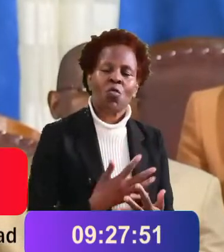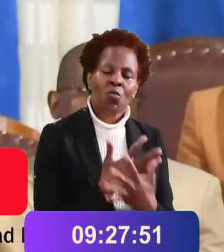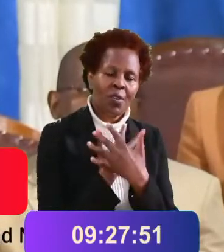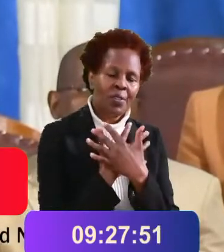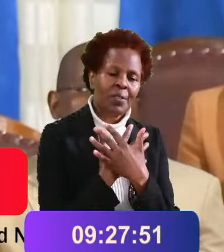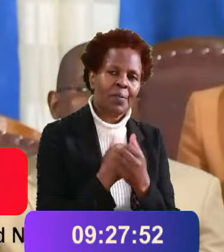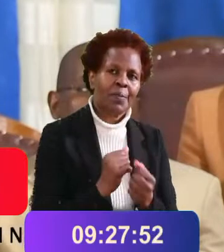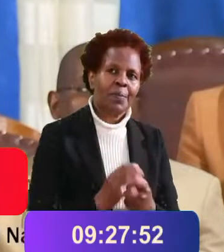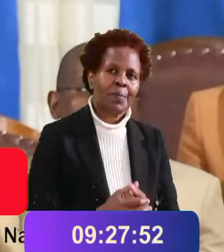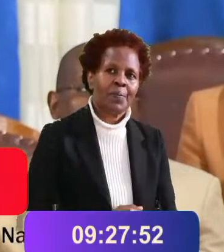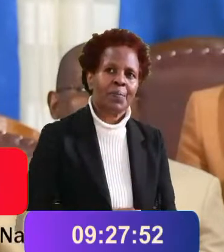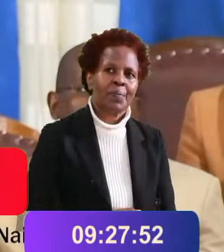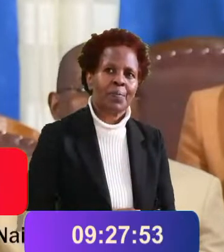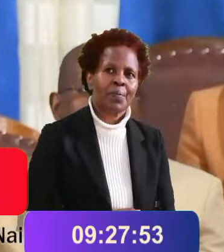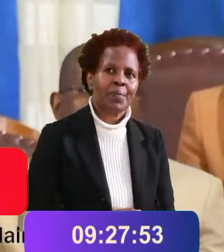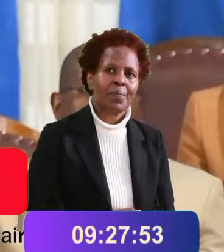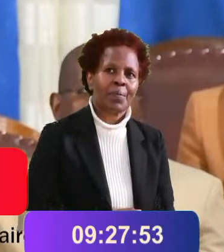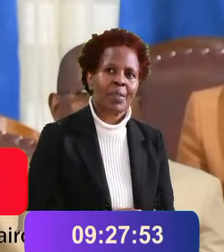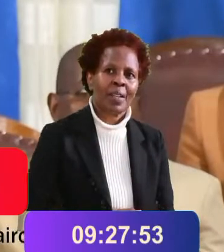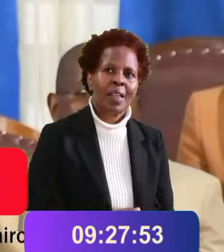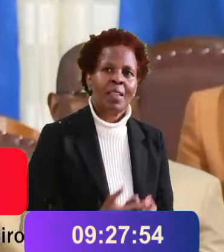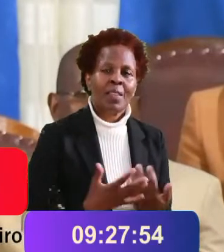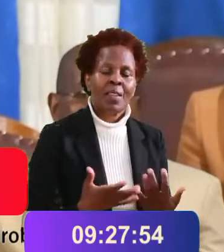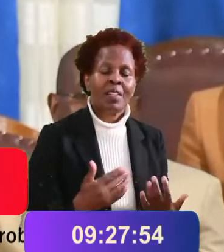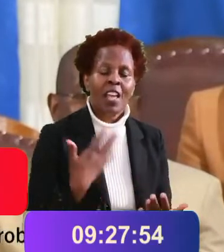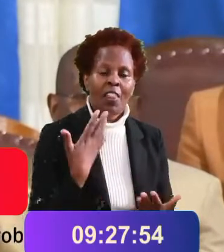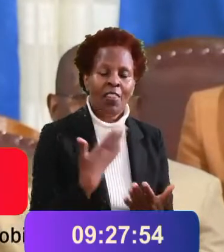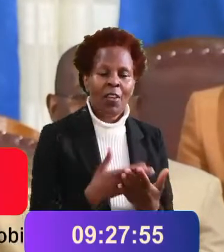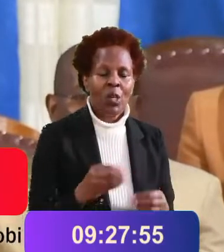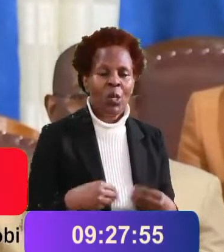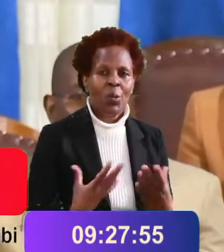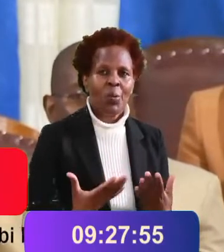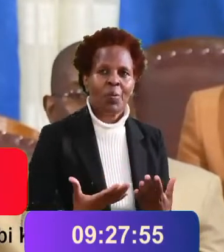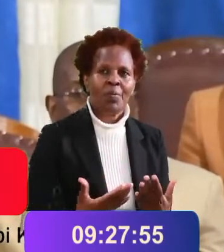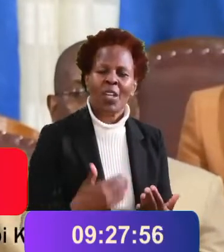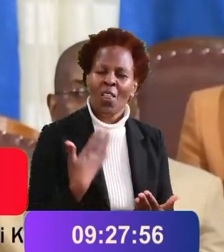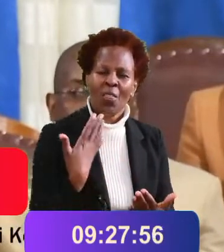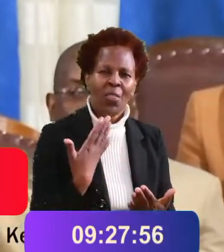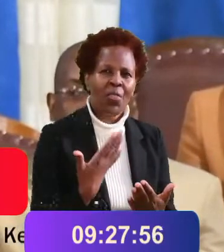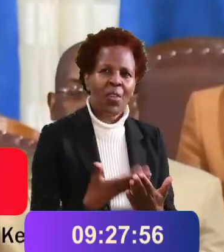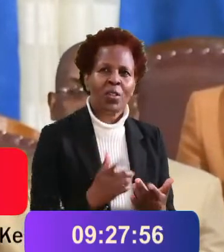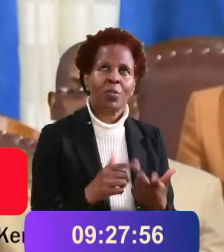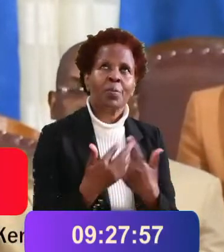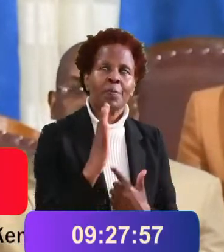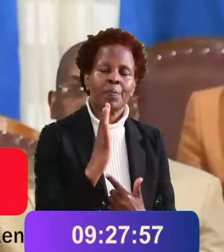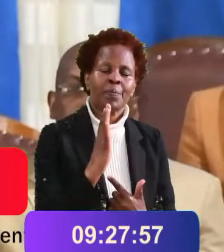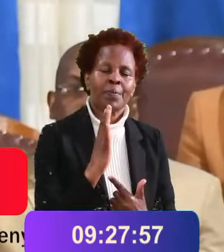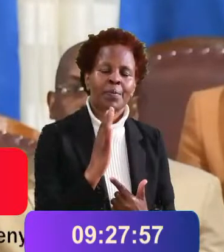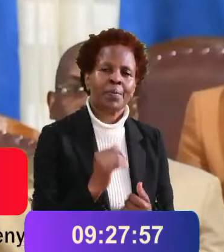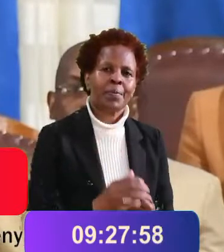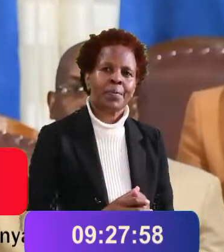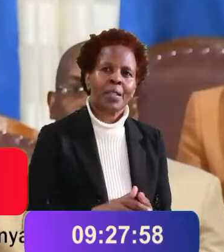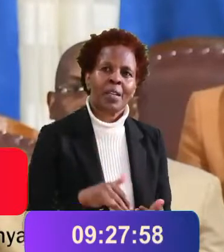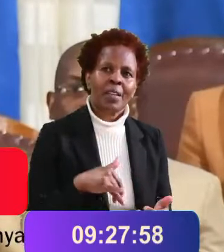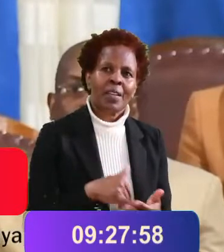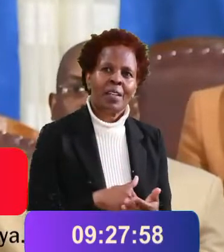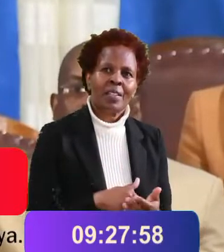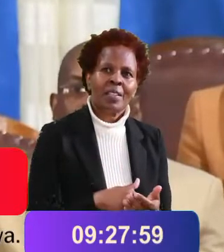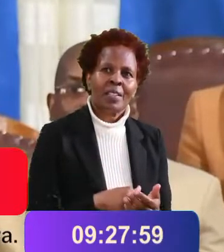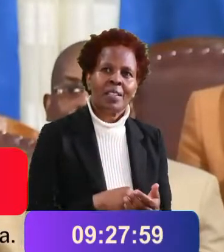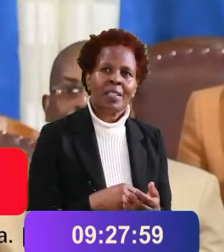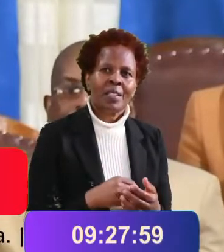Friends, there is a thank you. A thank you to God that is